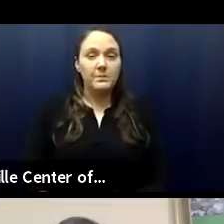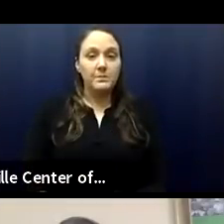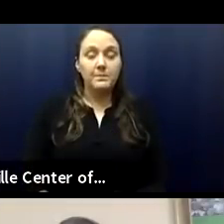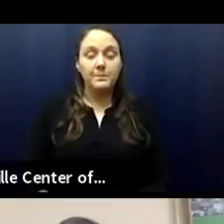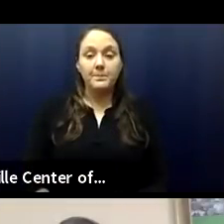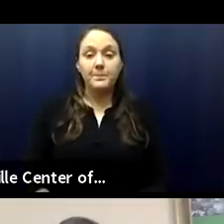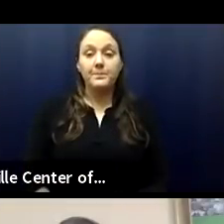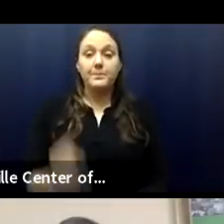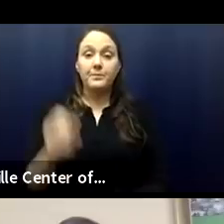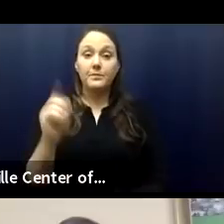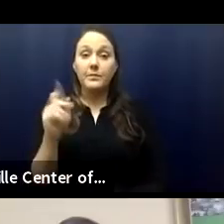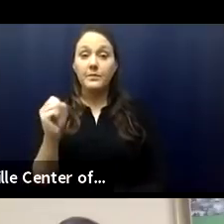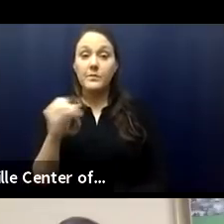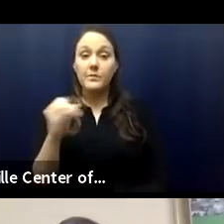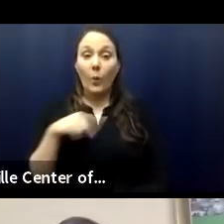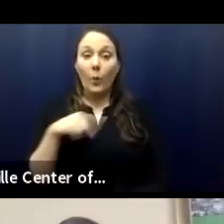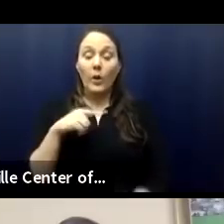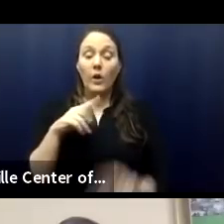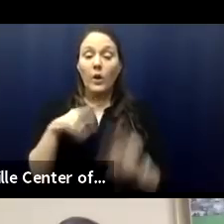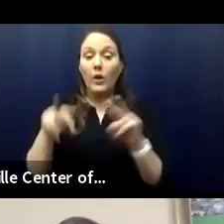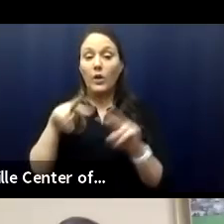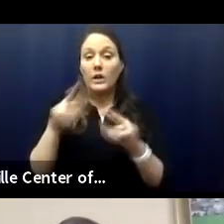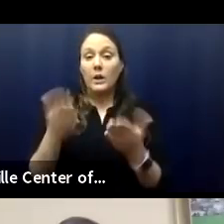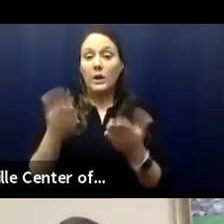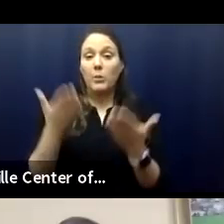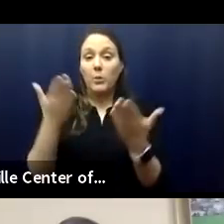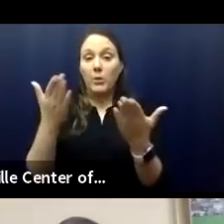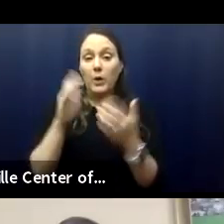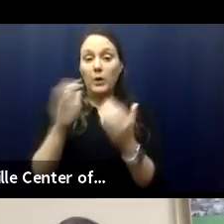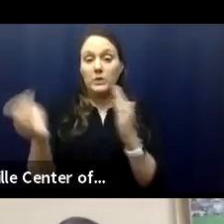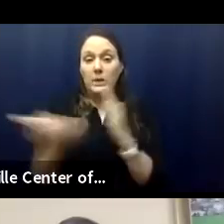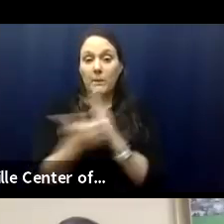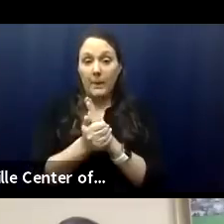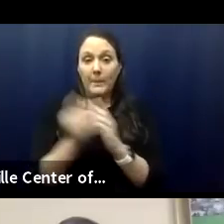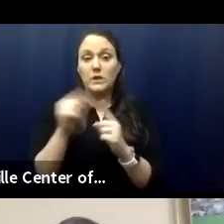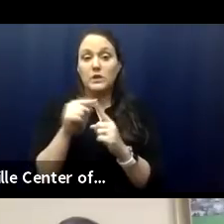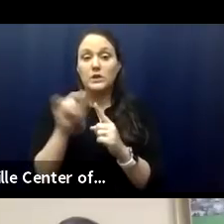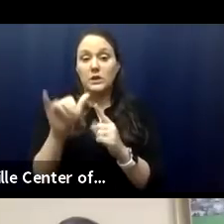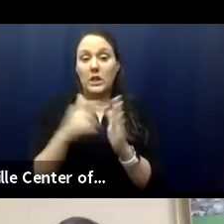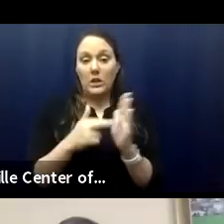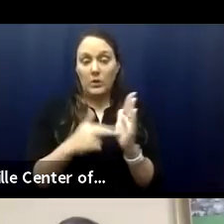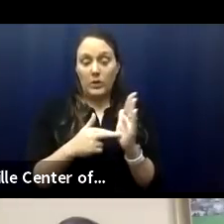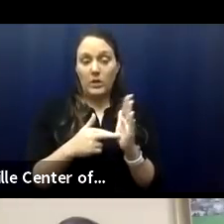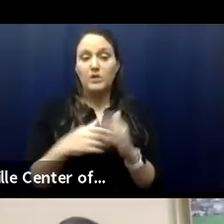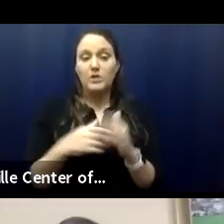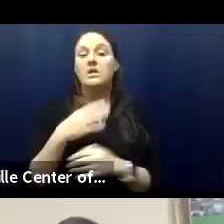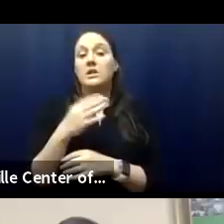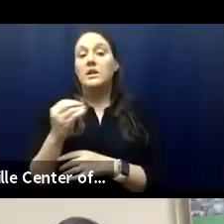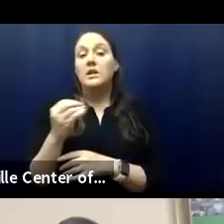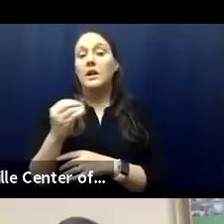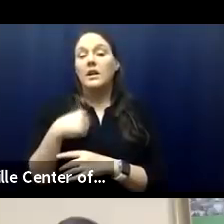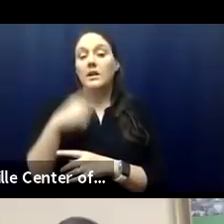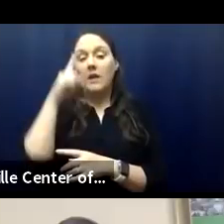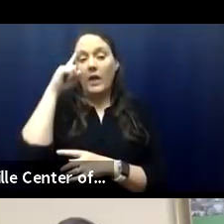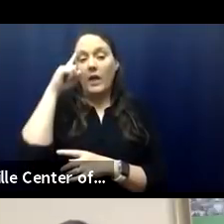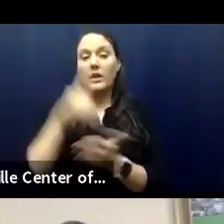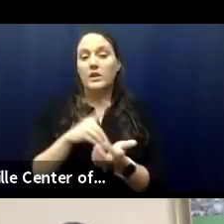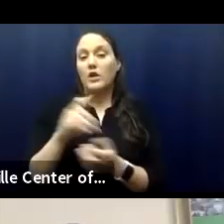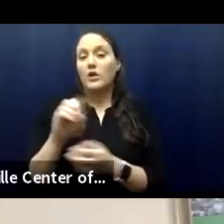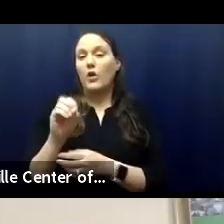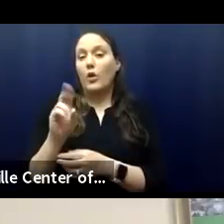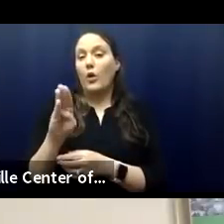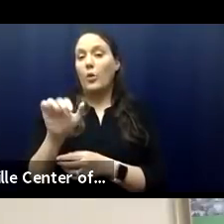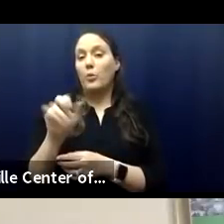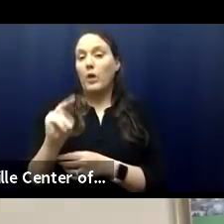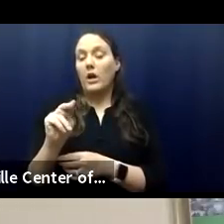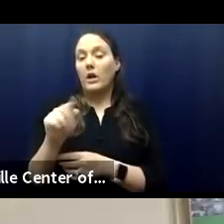So we're looking at a proposed amendment to that regulation, and I believe Dr. O'Brien, you